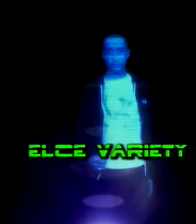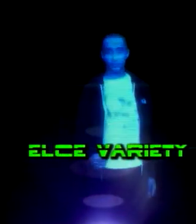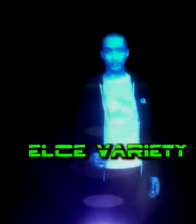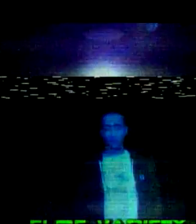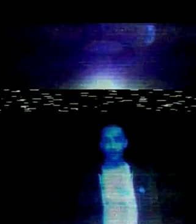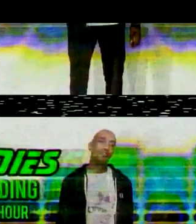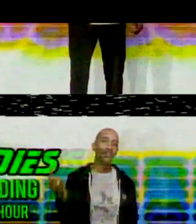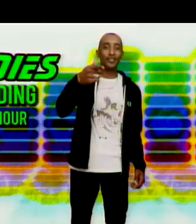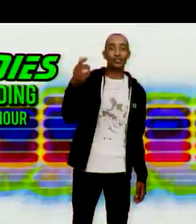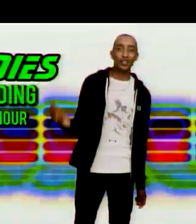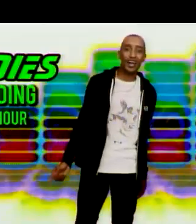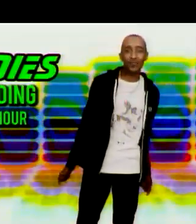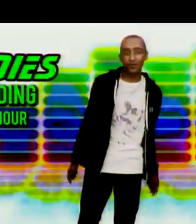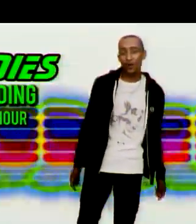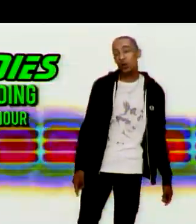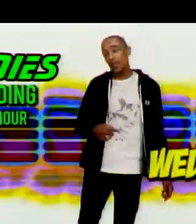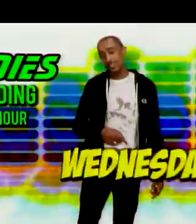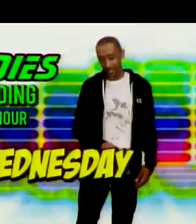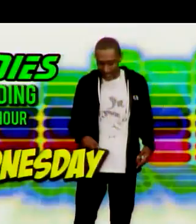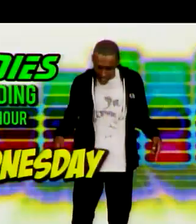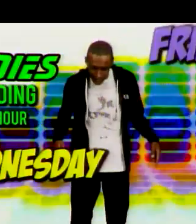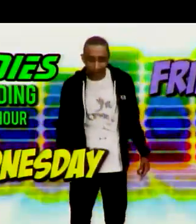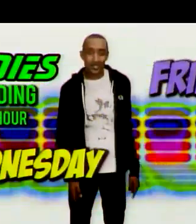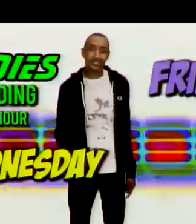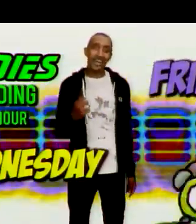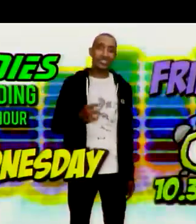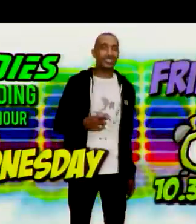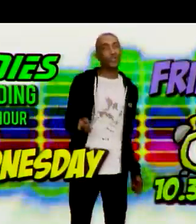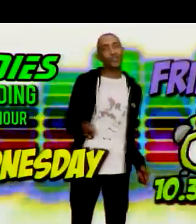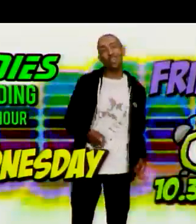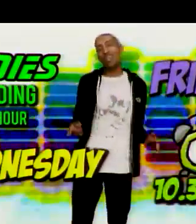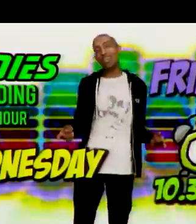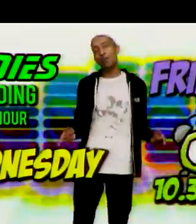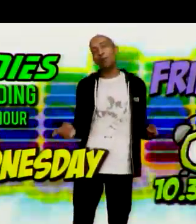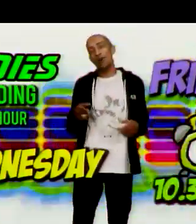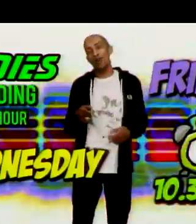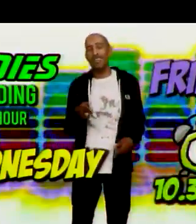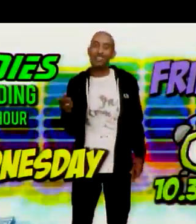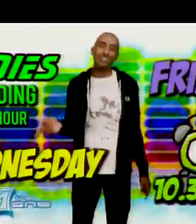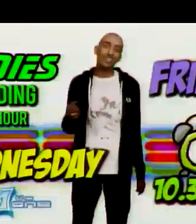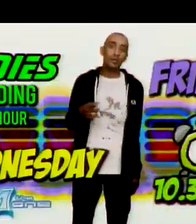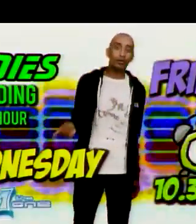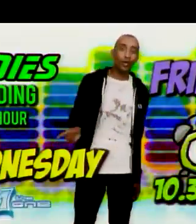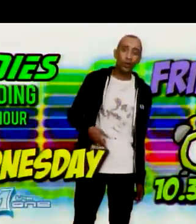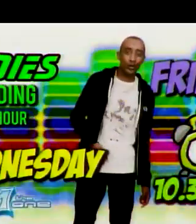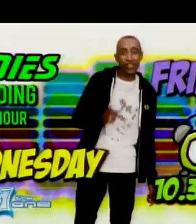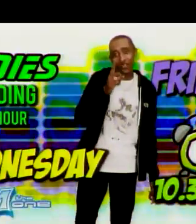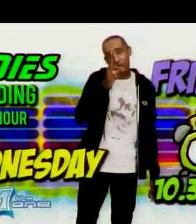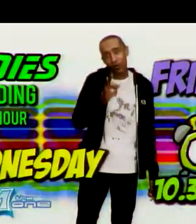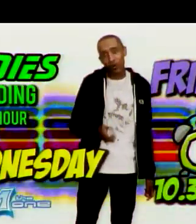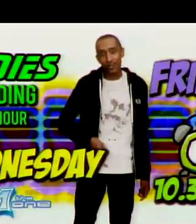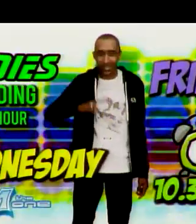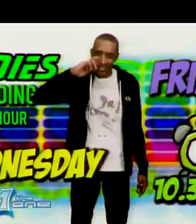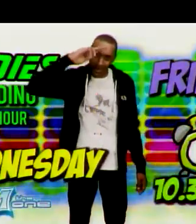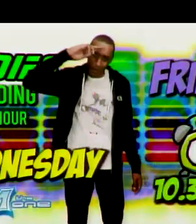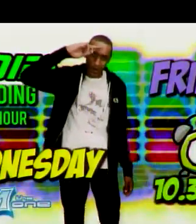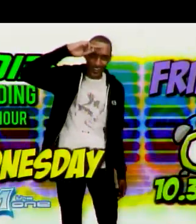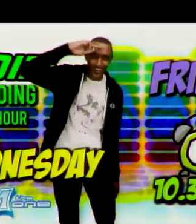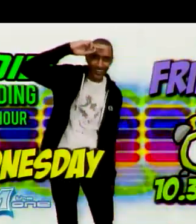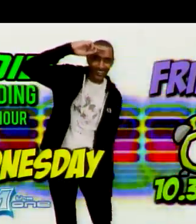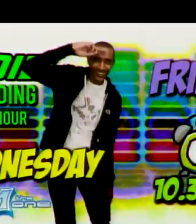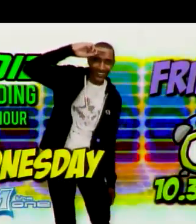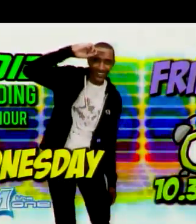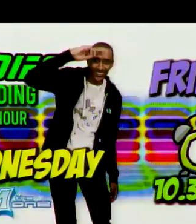LC Variety. The Eddie Straight and Half Hour, Wednesdays and Fridays at 10:30 a.m. on 98.1 The One.